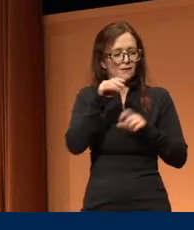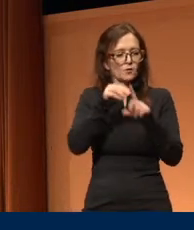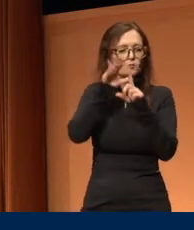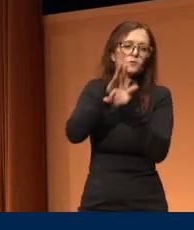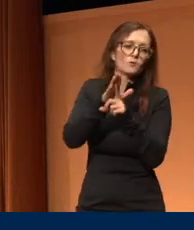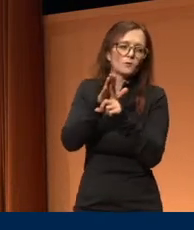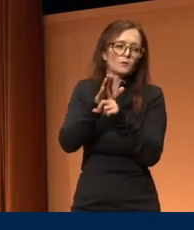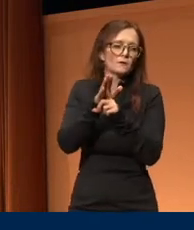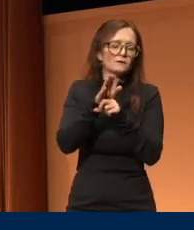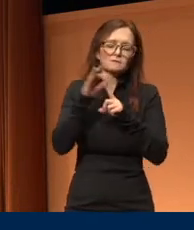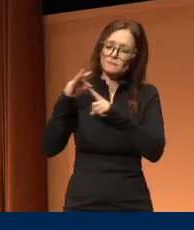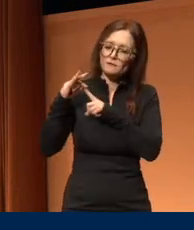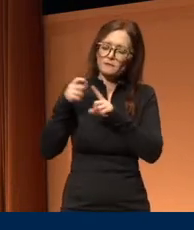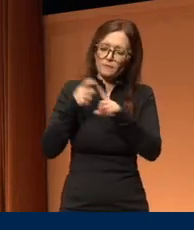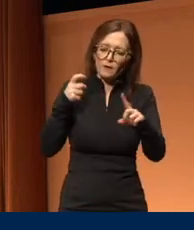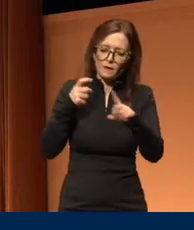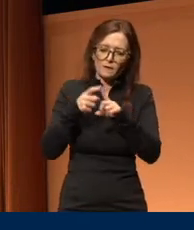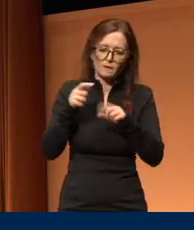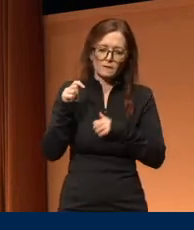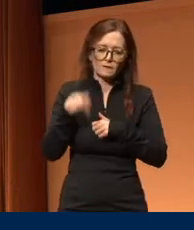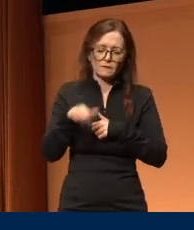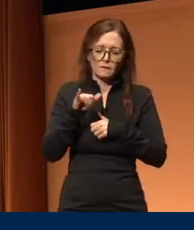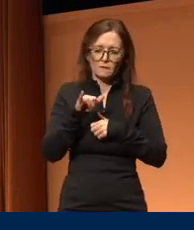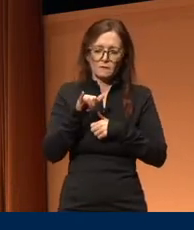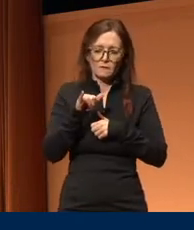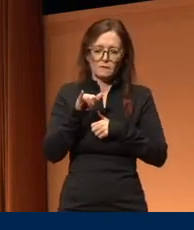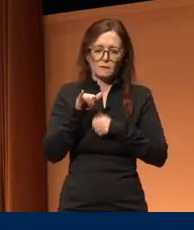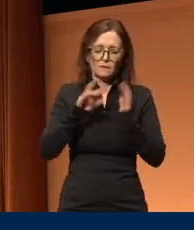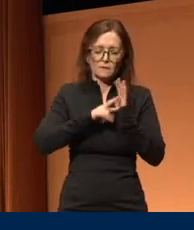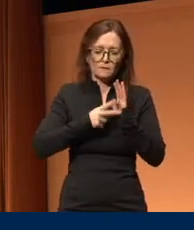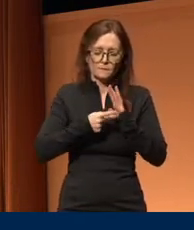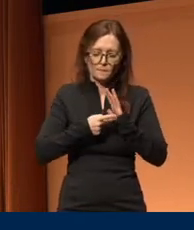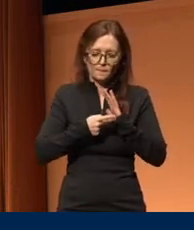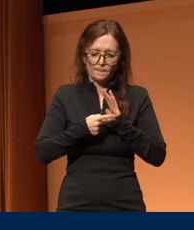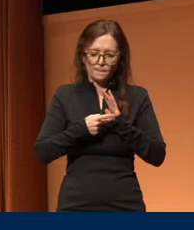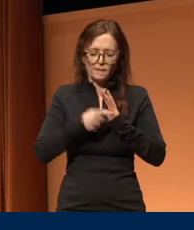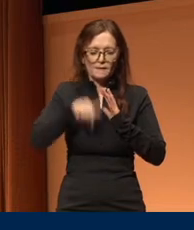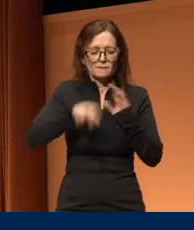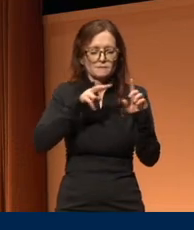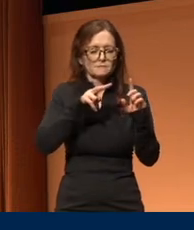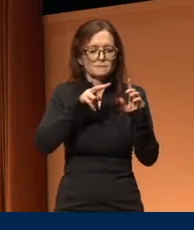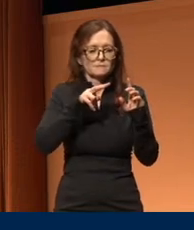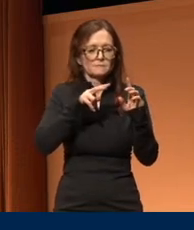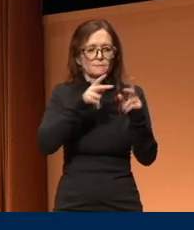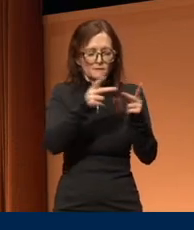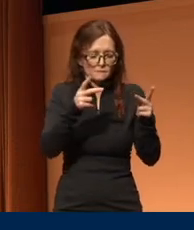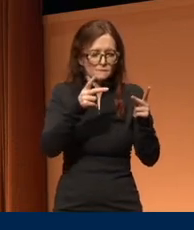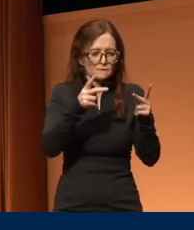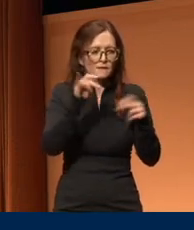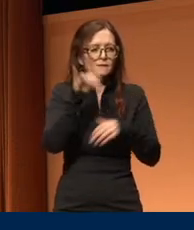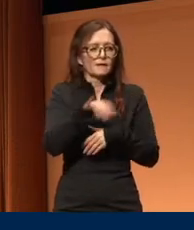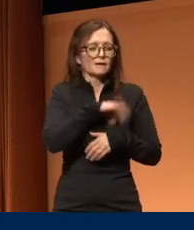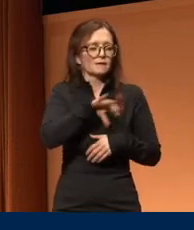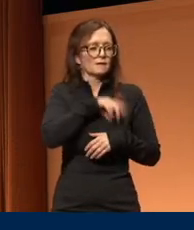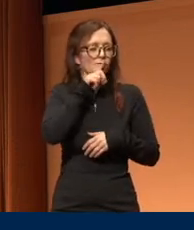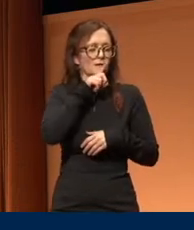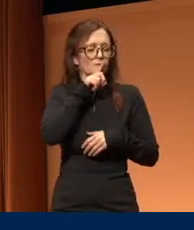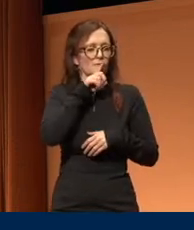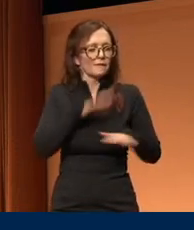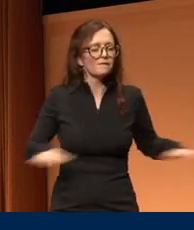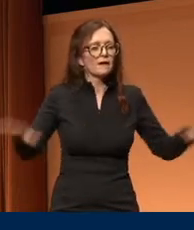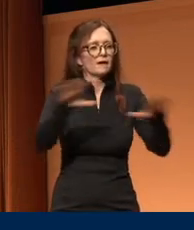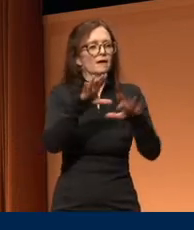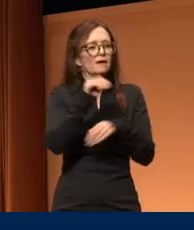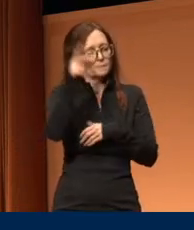is distinct from the antagonist and winning-oriented disposition that characterizes partisan environments and